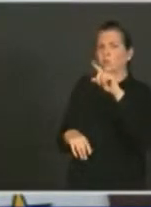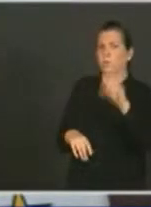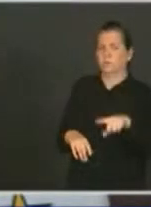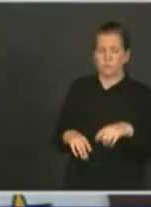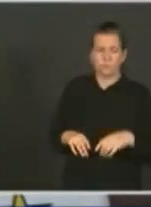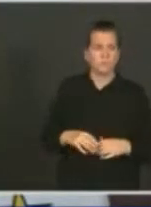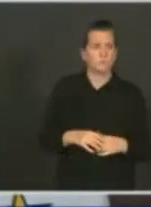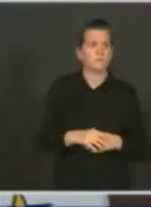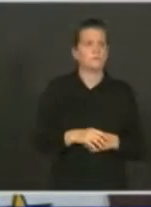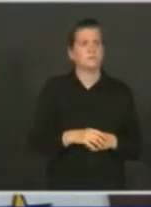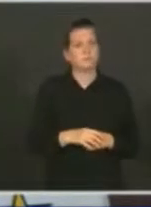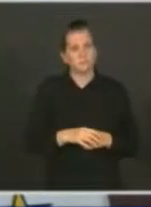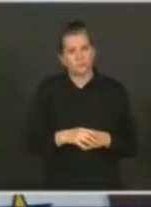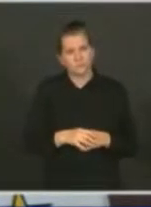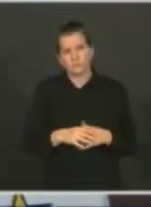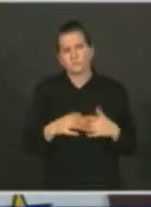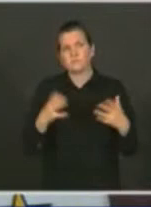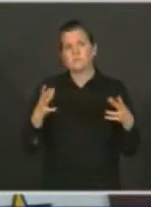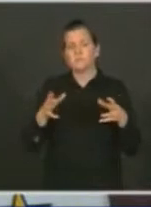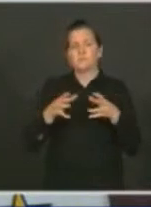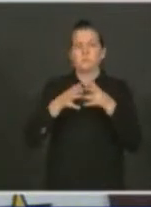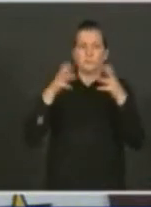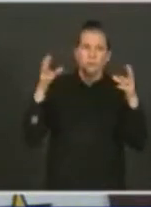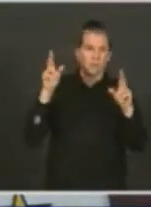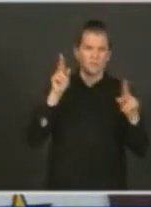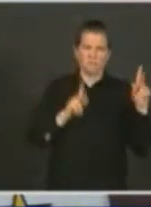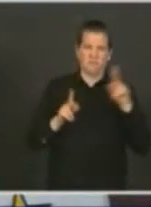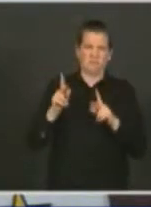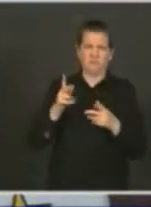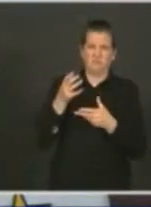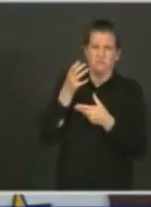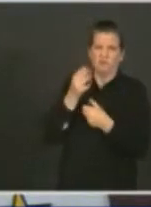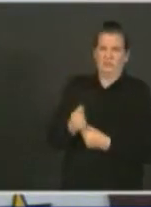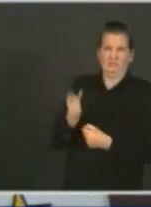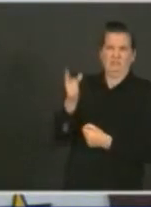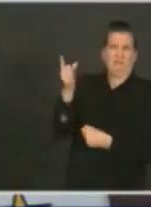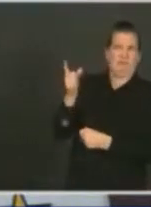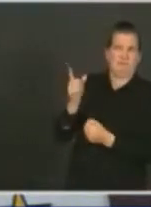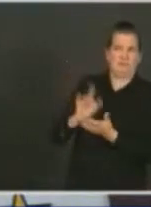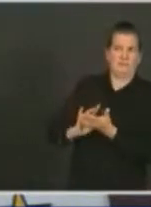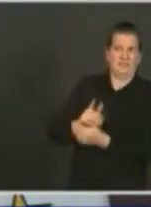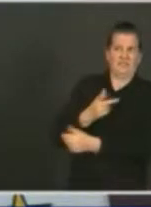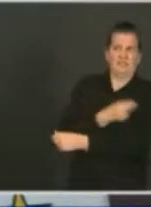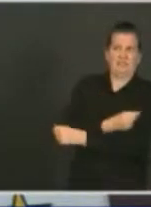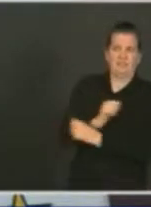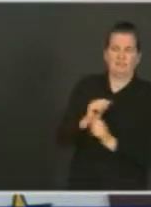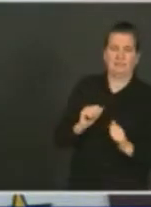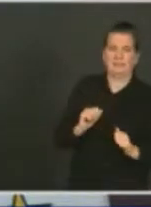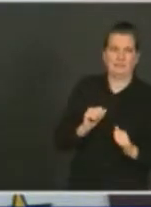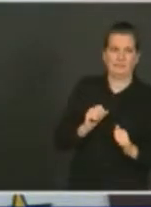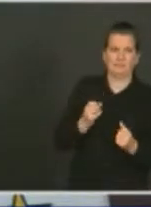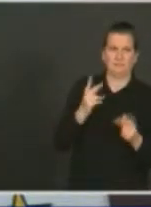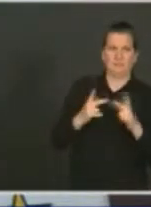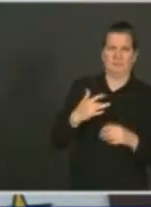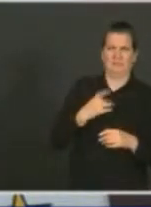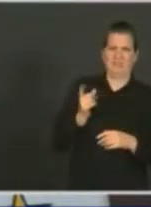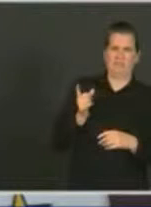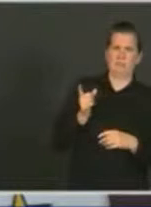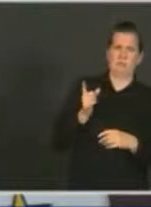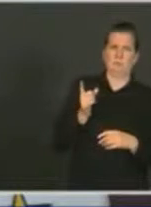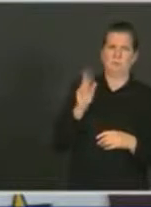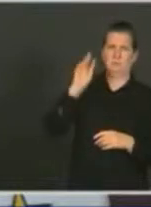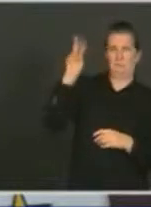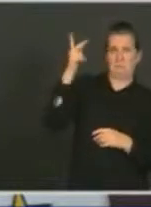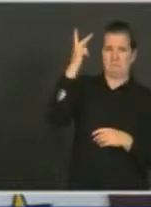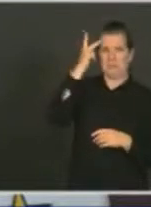Look, there's a lot of distrust, mistrust. Everything's become political. Mask wearing is somehow political.